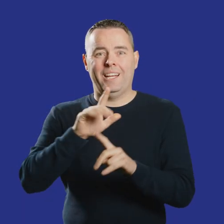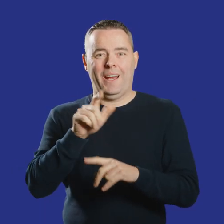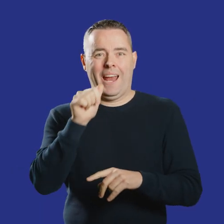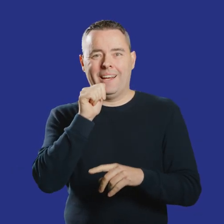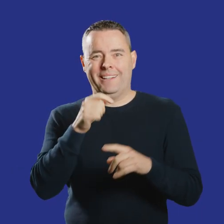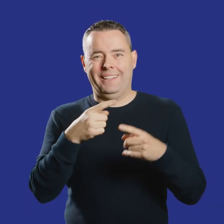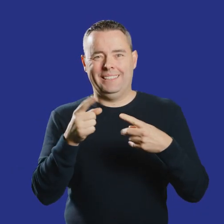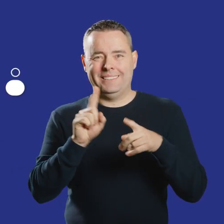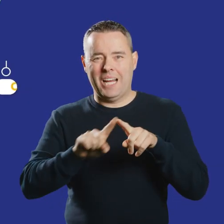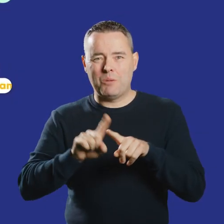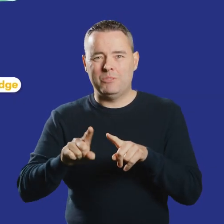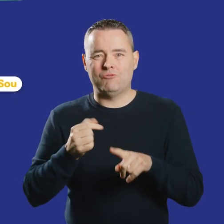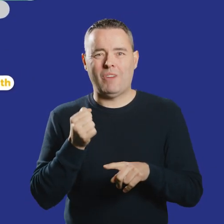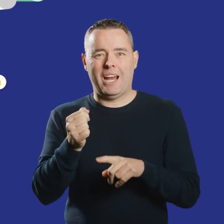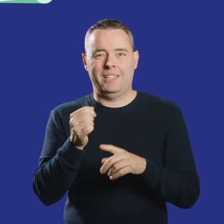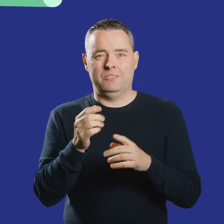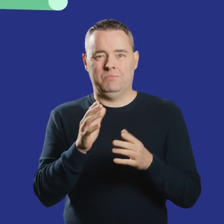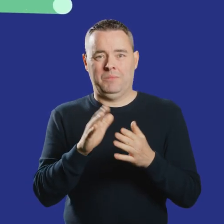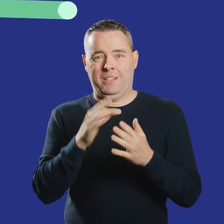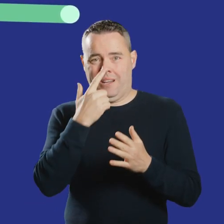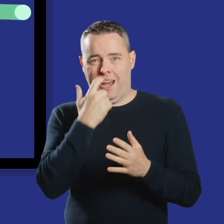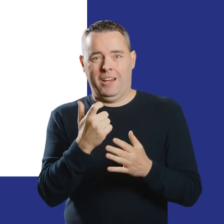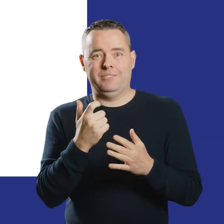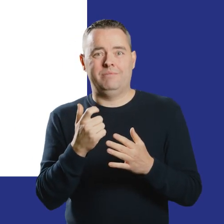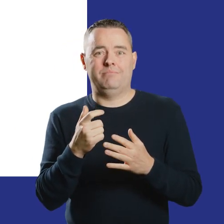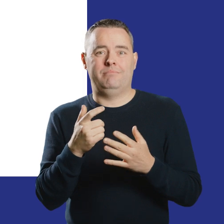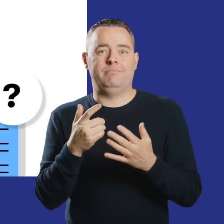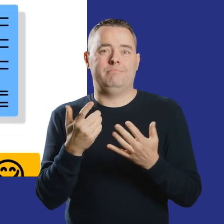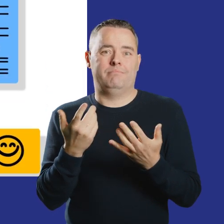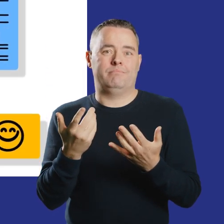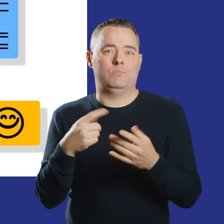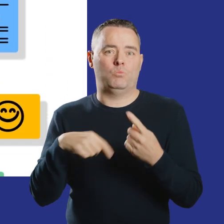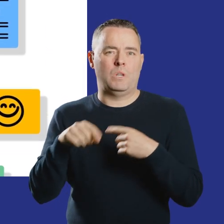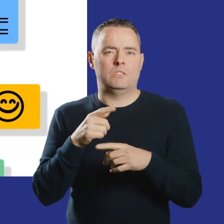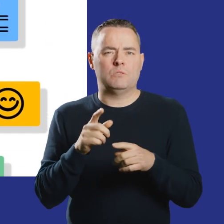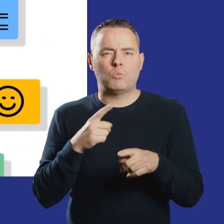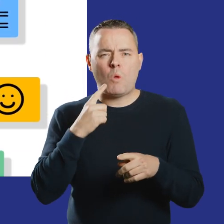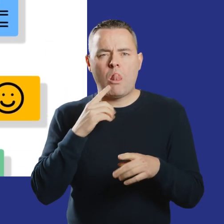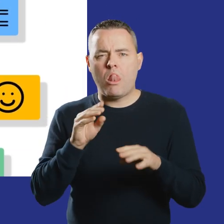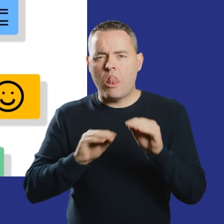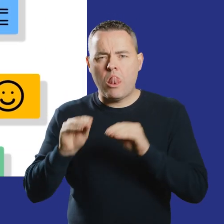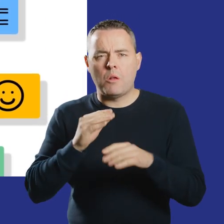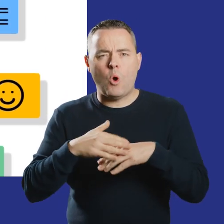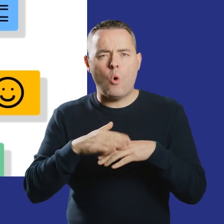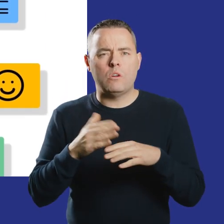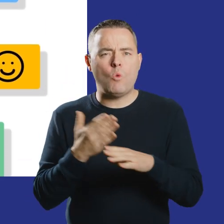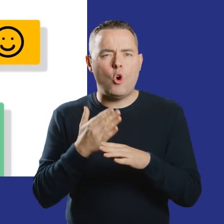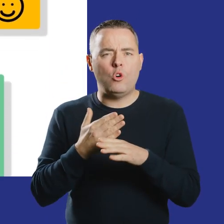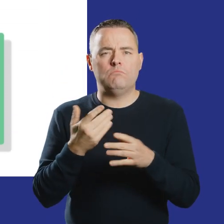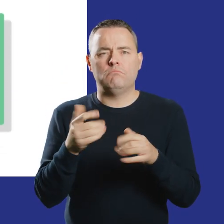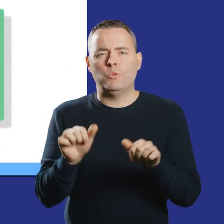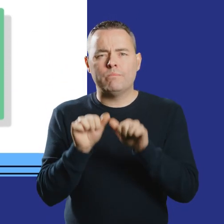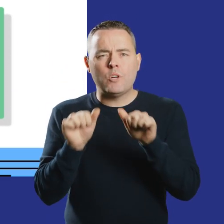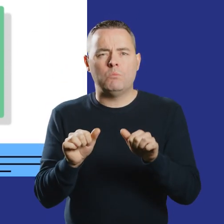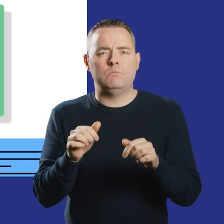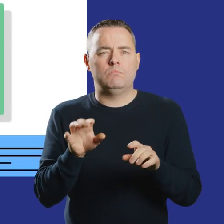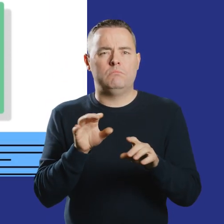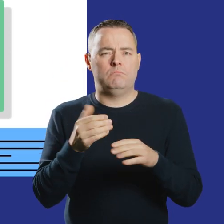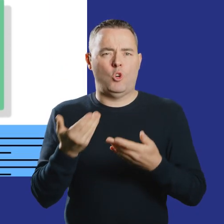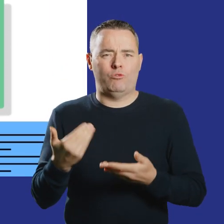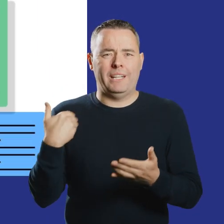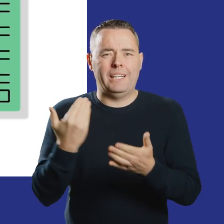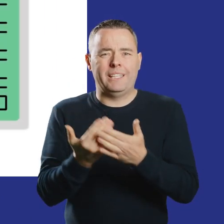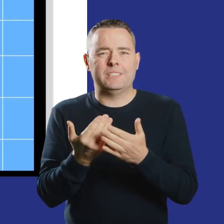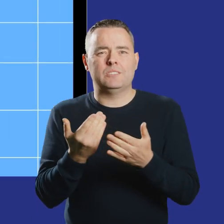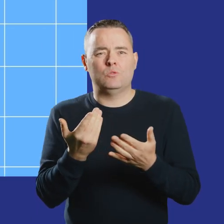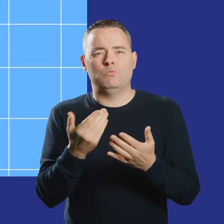this type of train can operate for the length of our route, we need to do more work to confirm if our current preference needs further refinement,